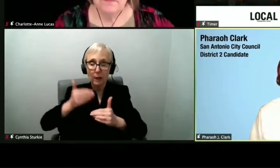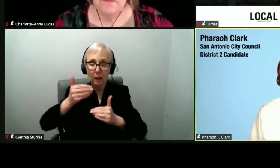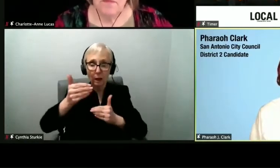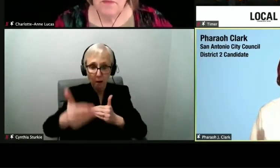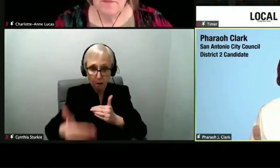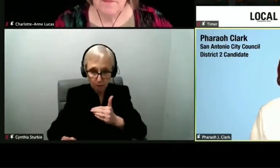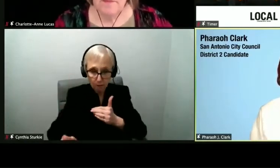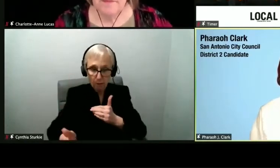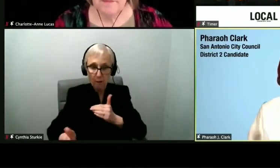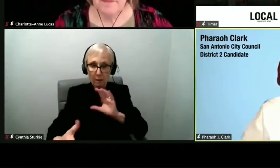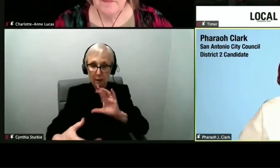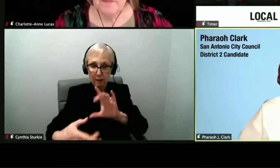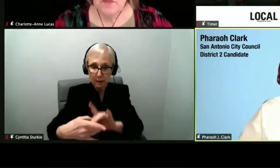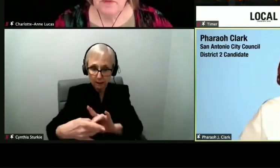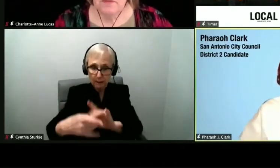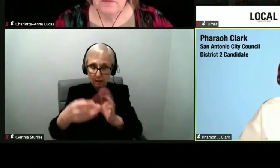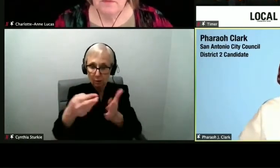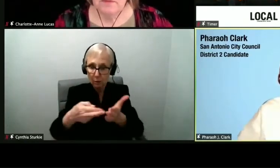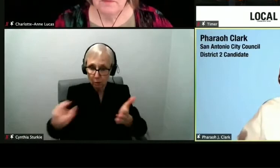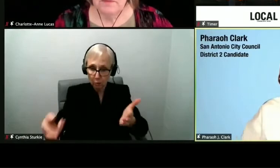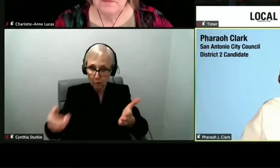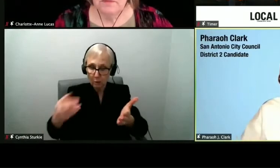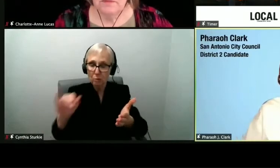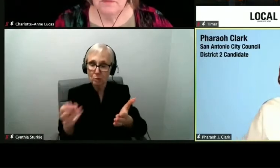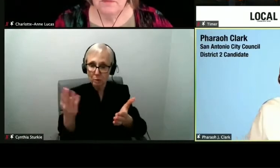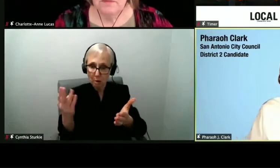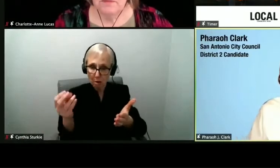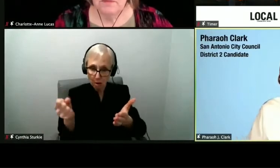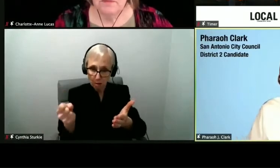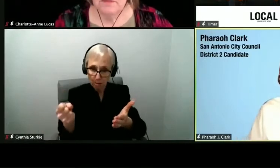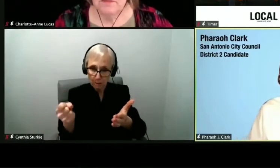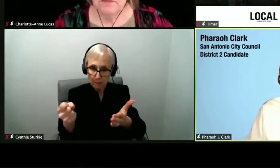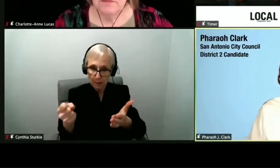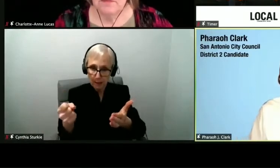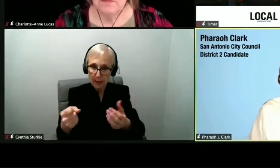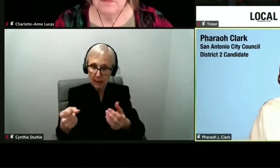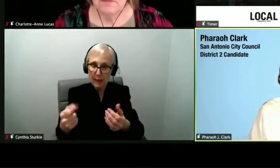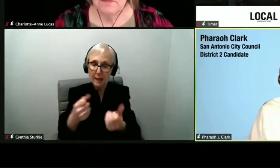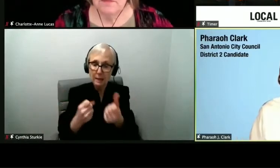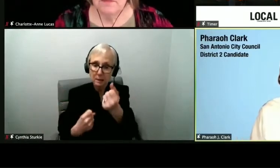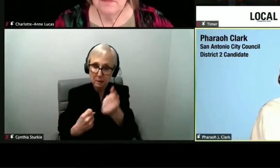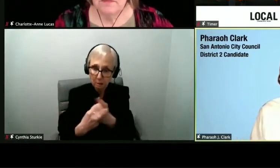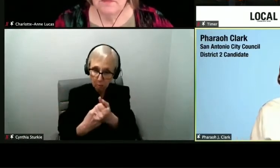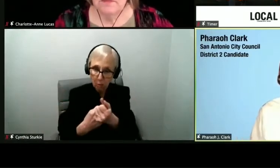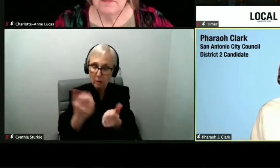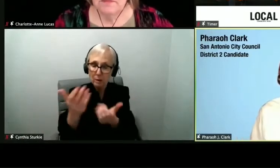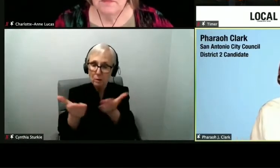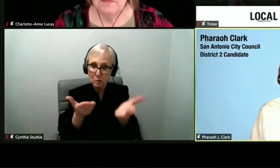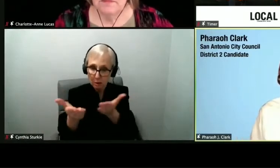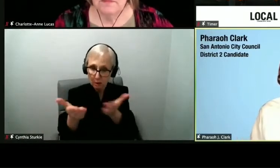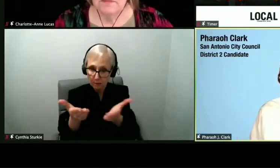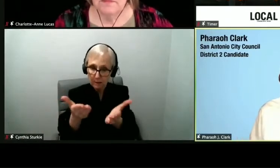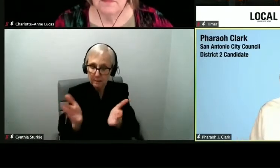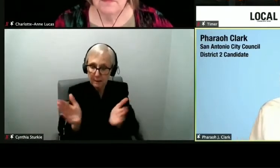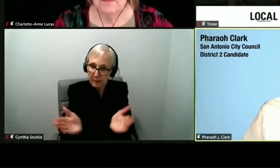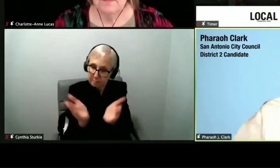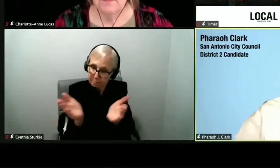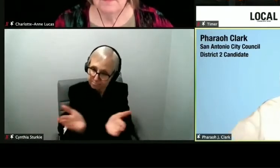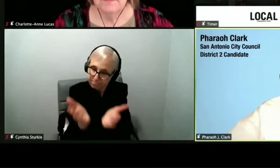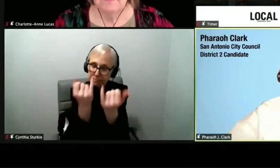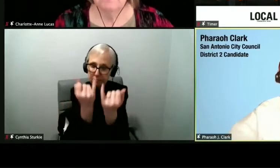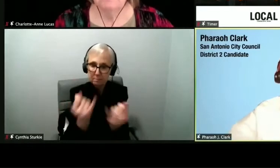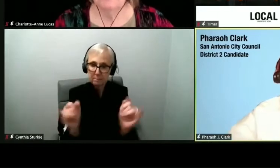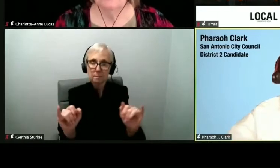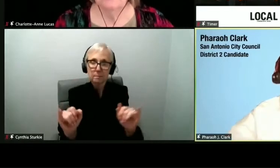that we're connecting them with resources and jobs and providing wraparound services and support that help foster their